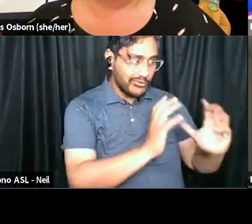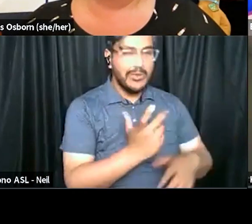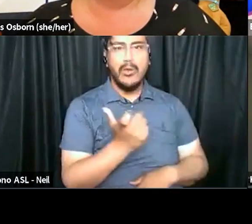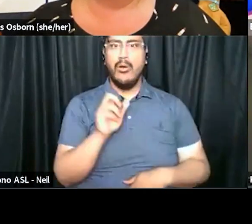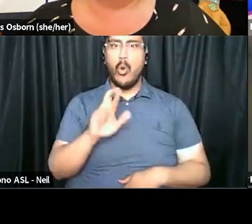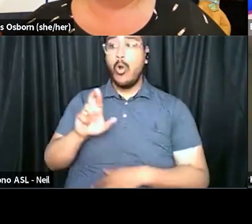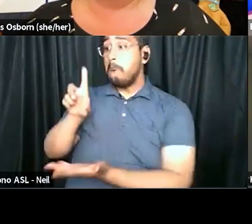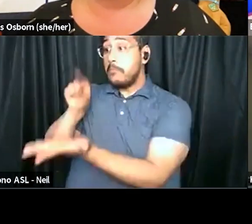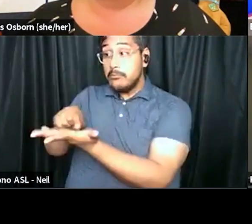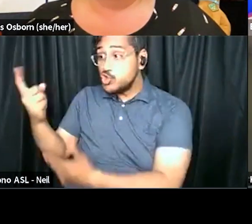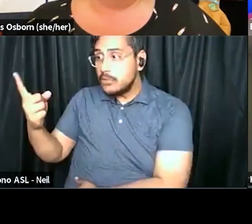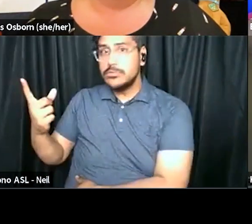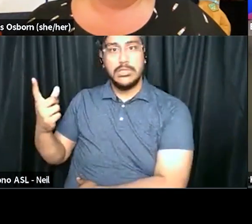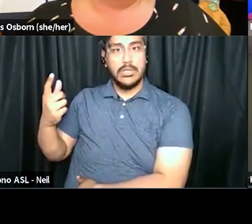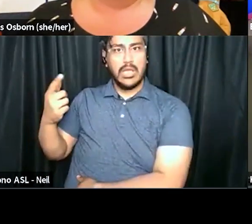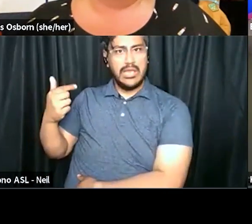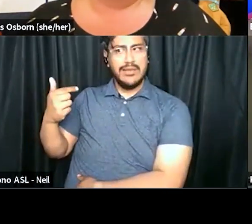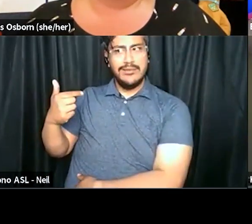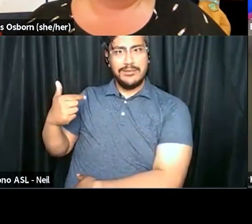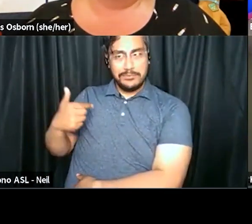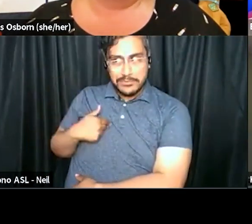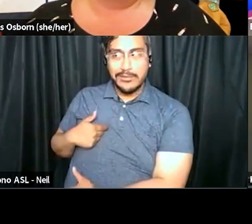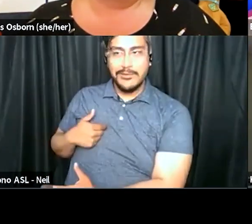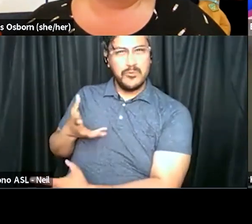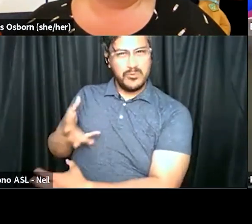little messages that are